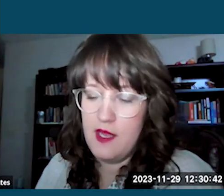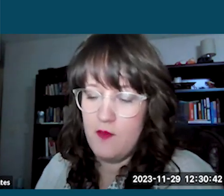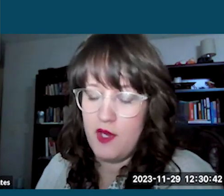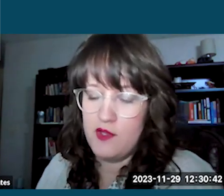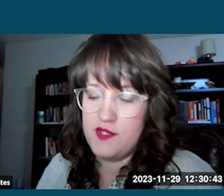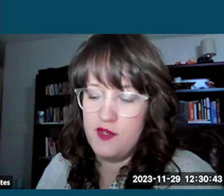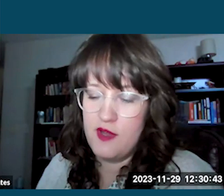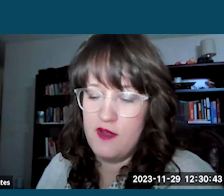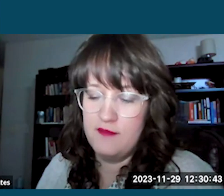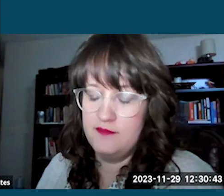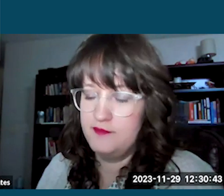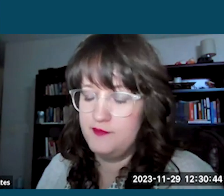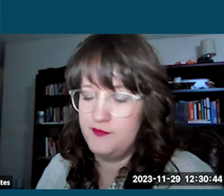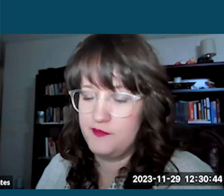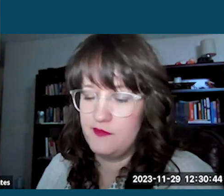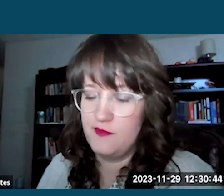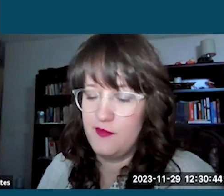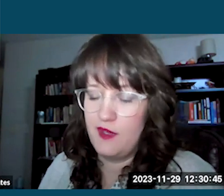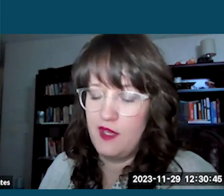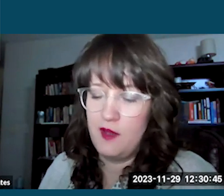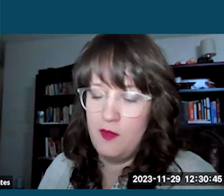something, but also